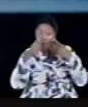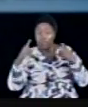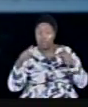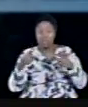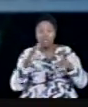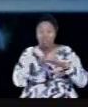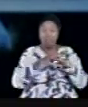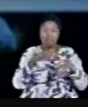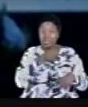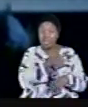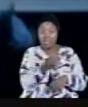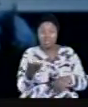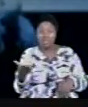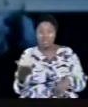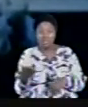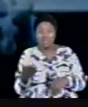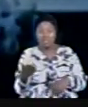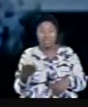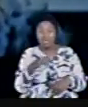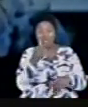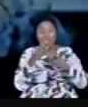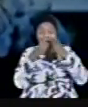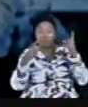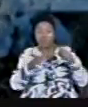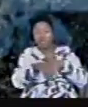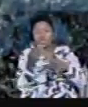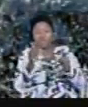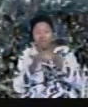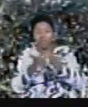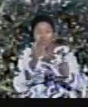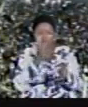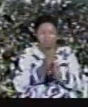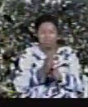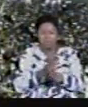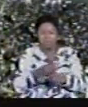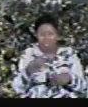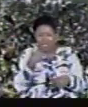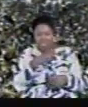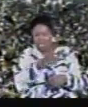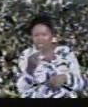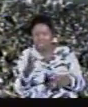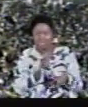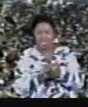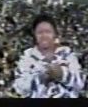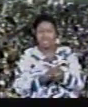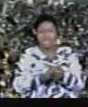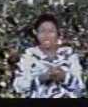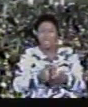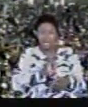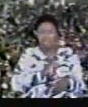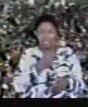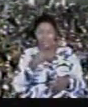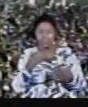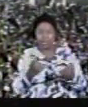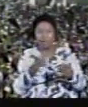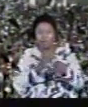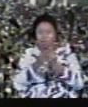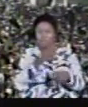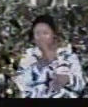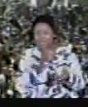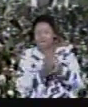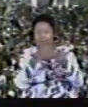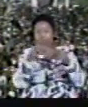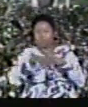know, Potam language anymore. Say whatever. If bar comes to your mind, bar,